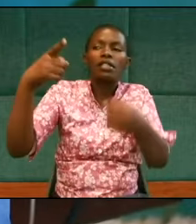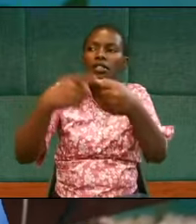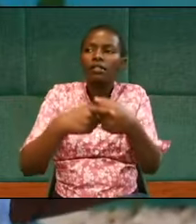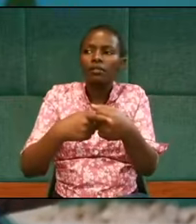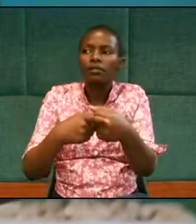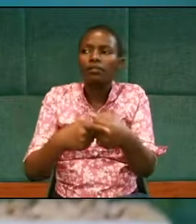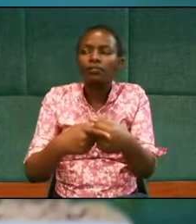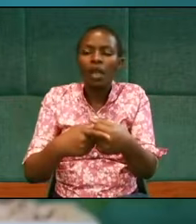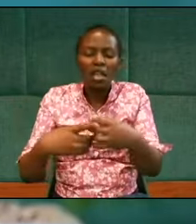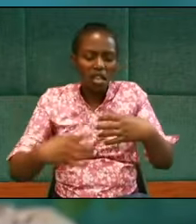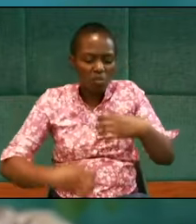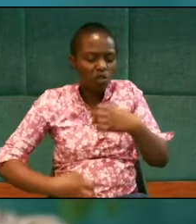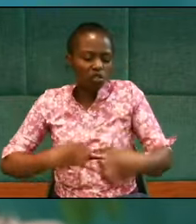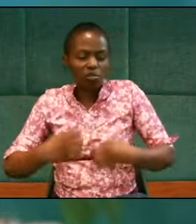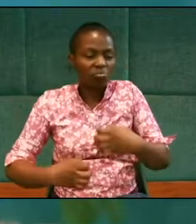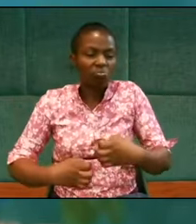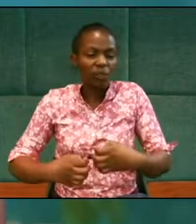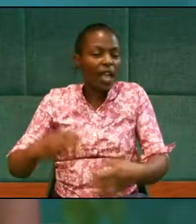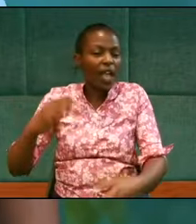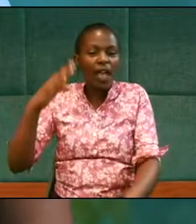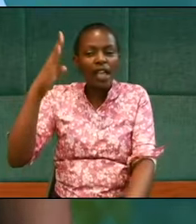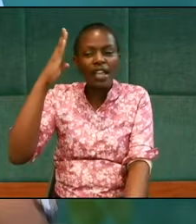Be emotionally intelligent.